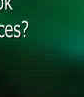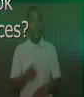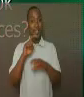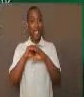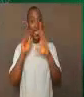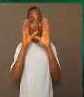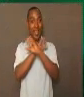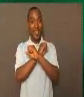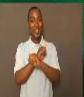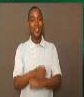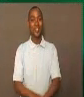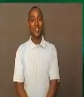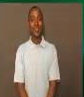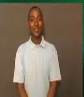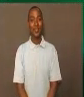Time's up.